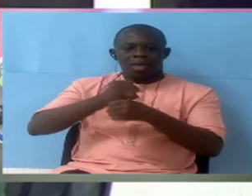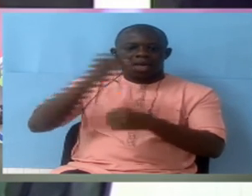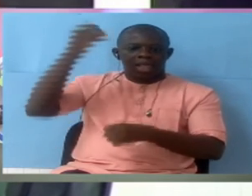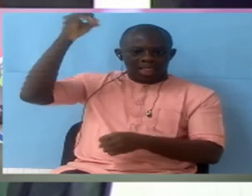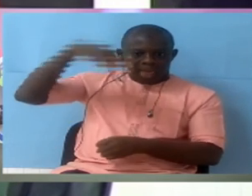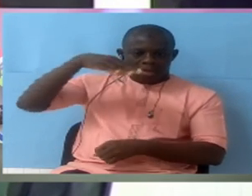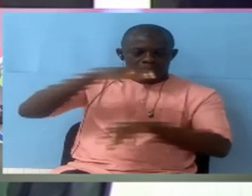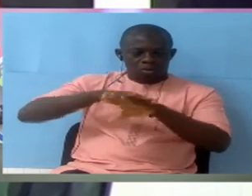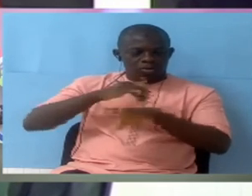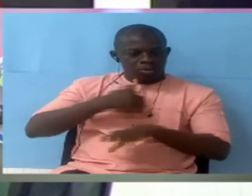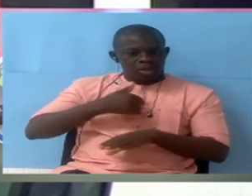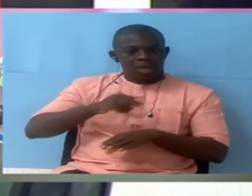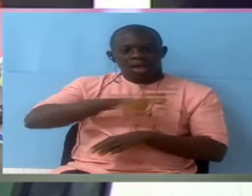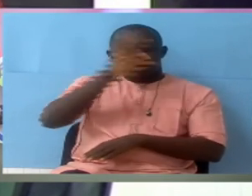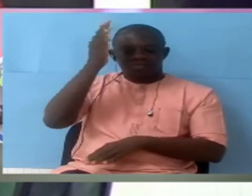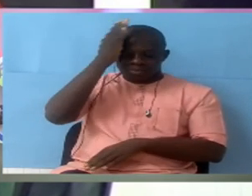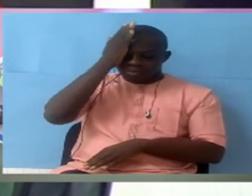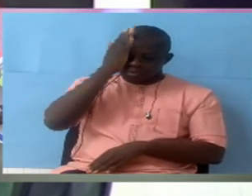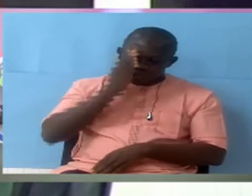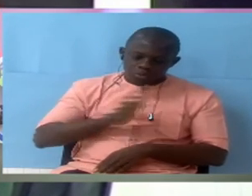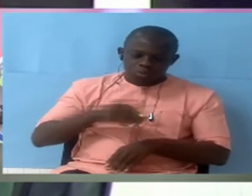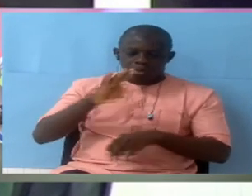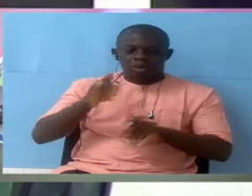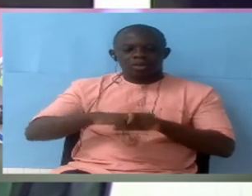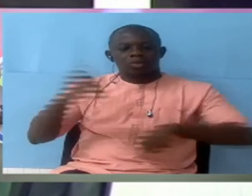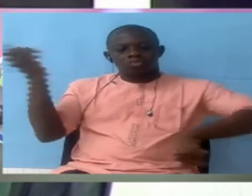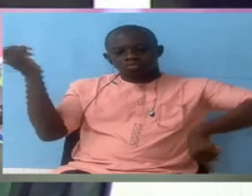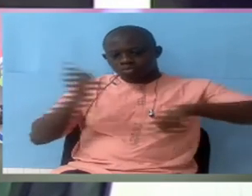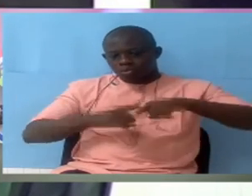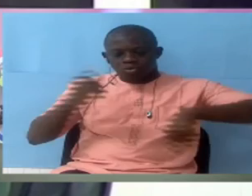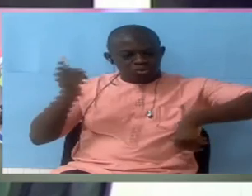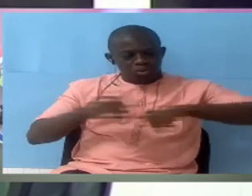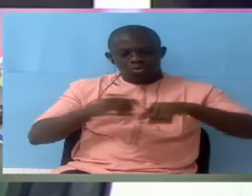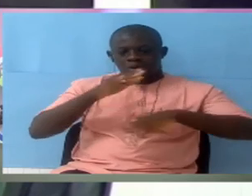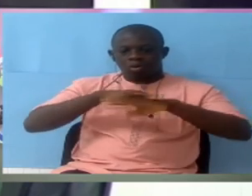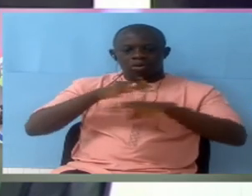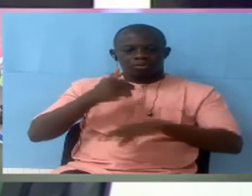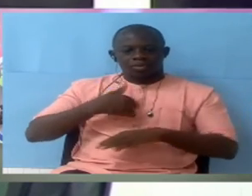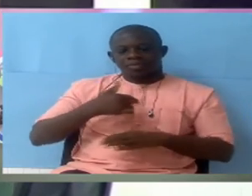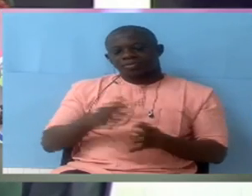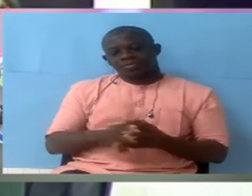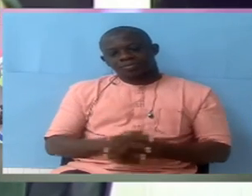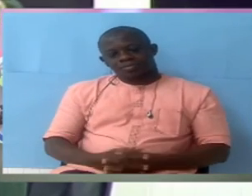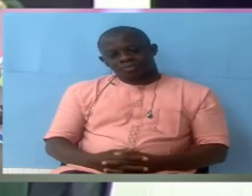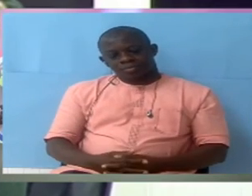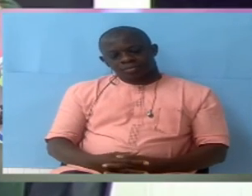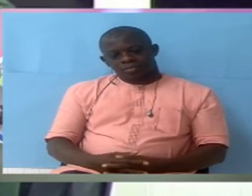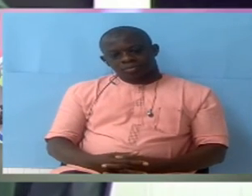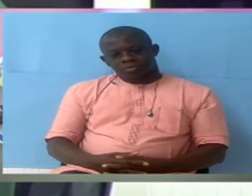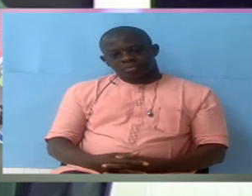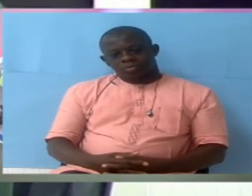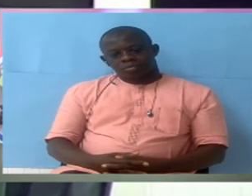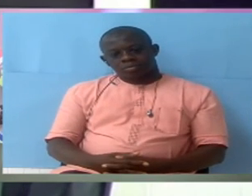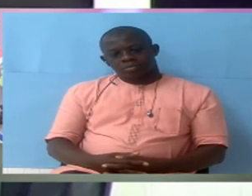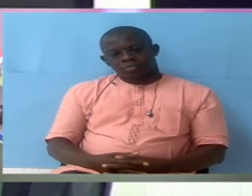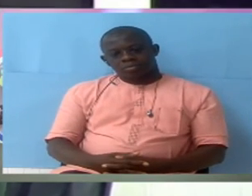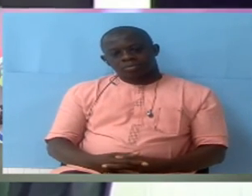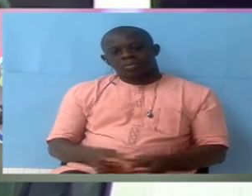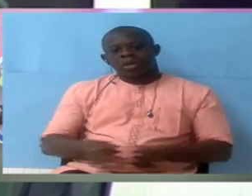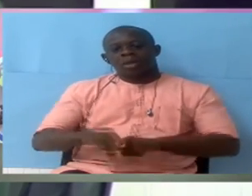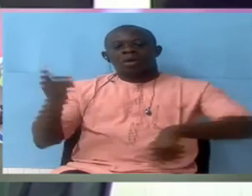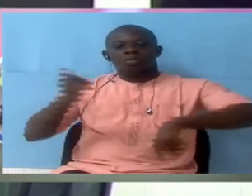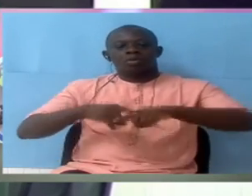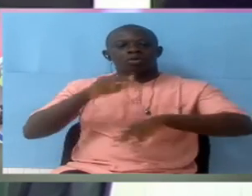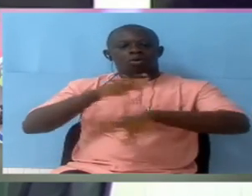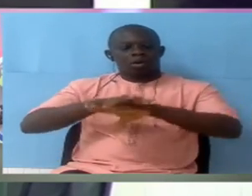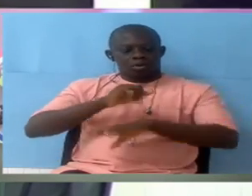the merciless beating. Ak mbiri courant yiñ ma don sok ak door yu miti yiñ ma don door. Beating on my spinal cord